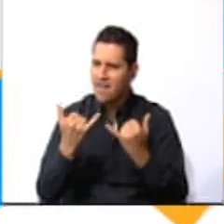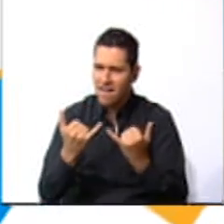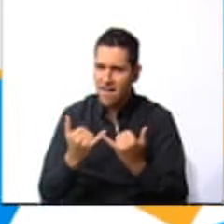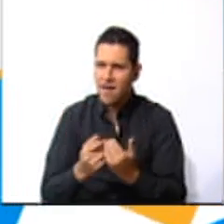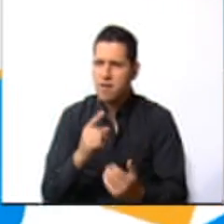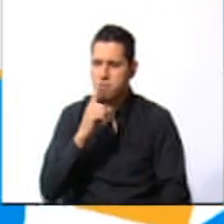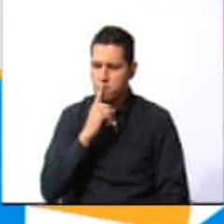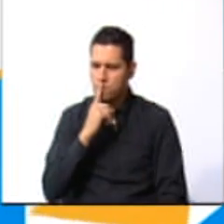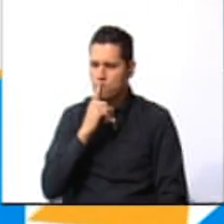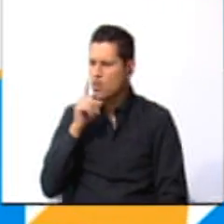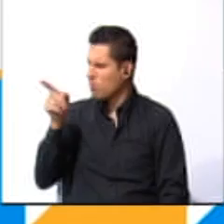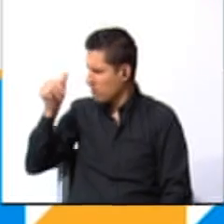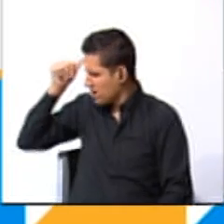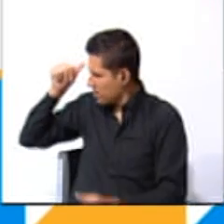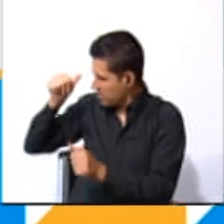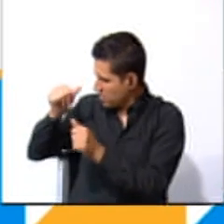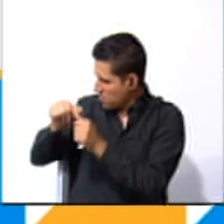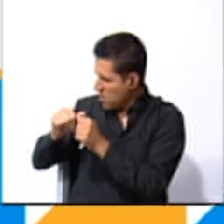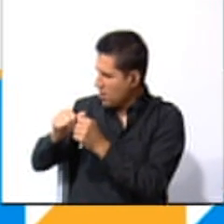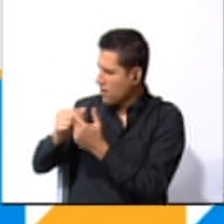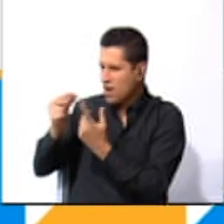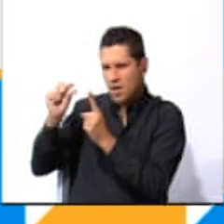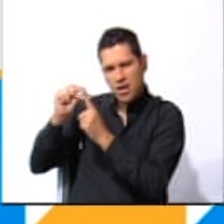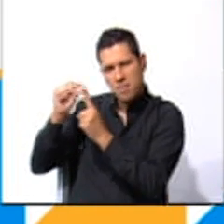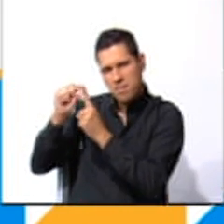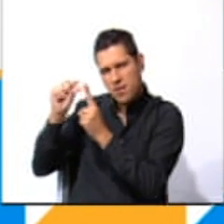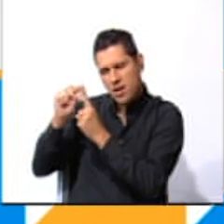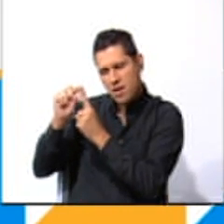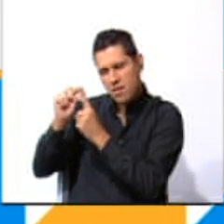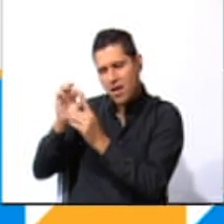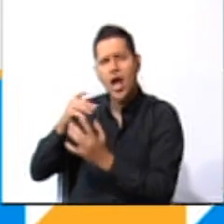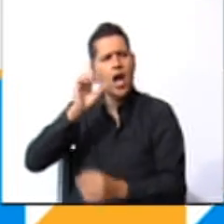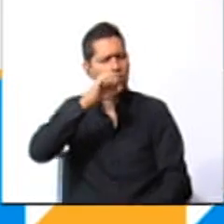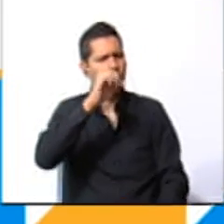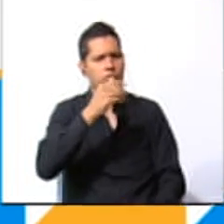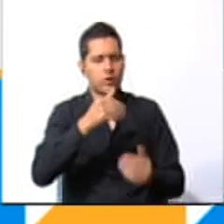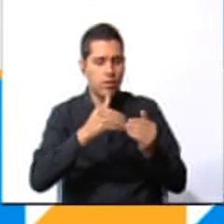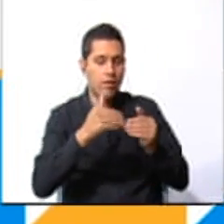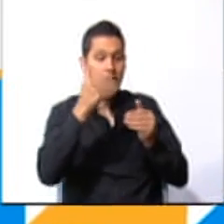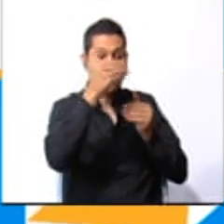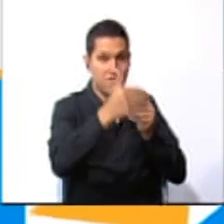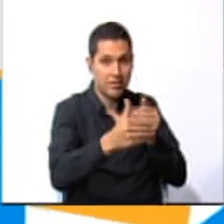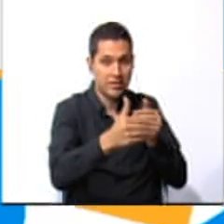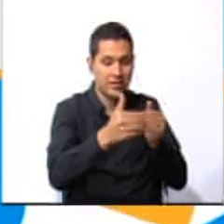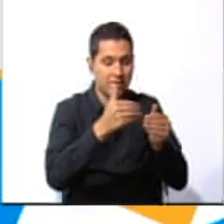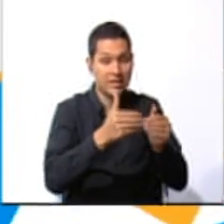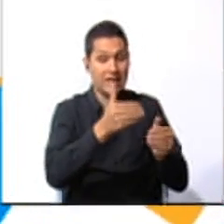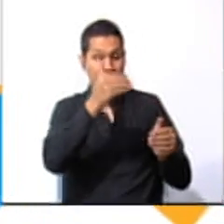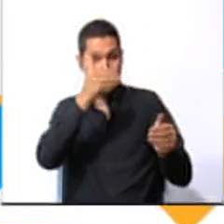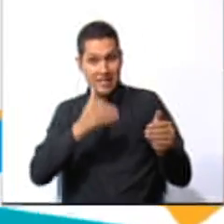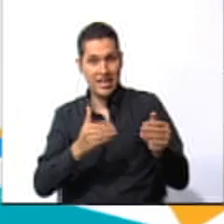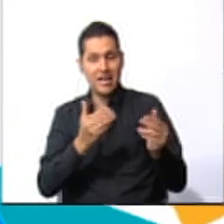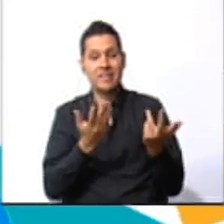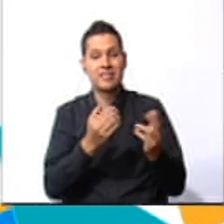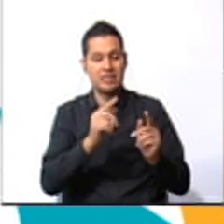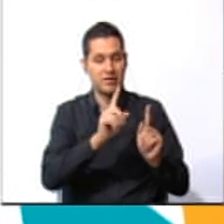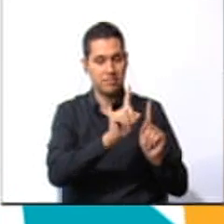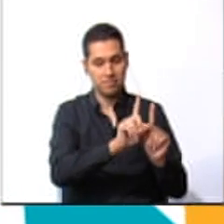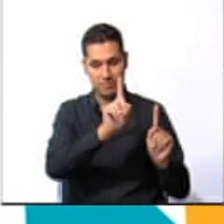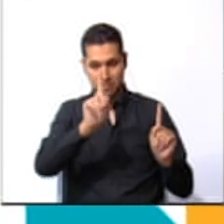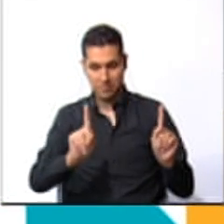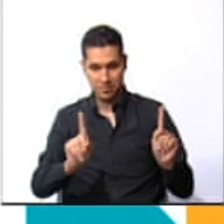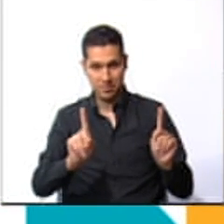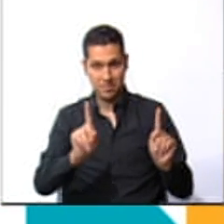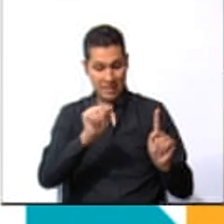you remember prepositions? Oh, yes, teacher. In front of, behind, and between. Yes,